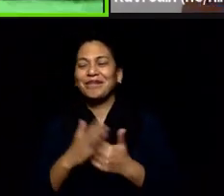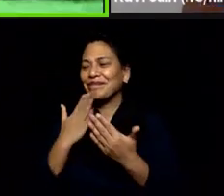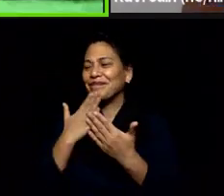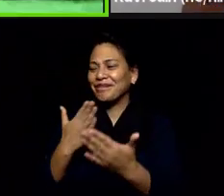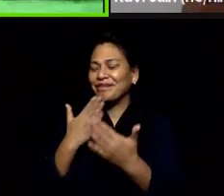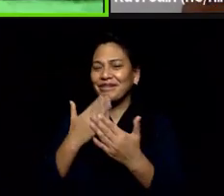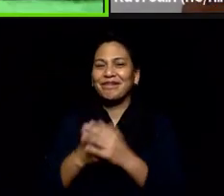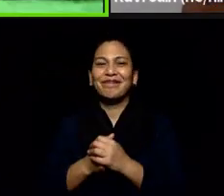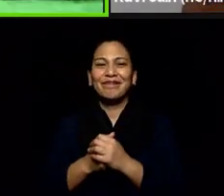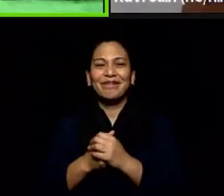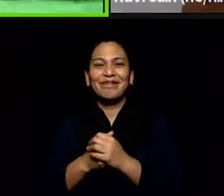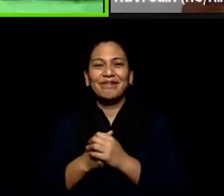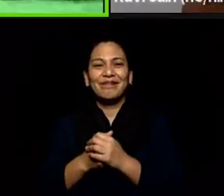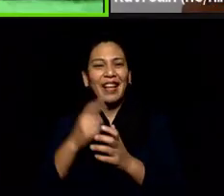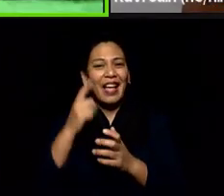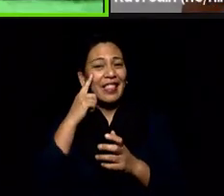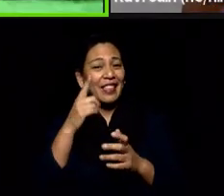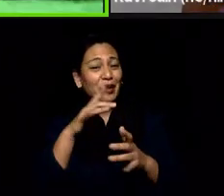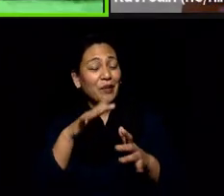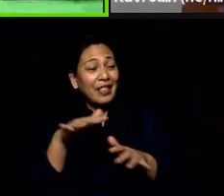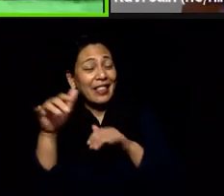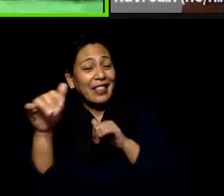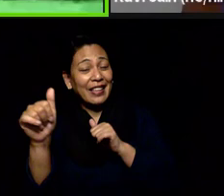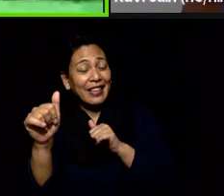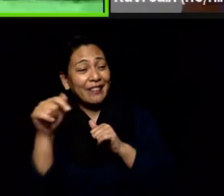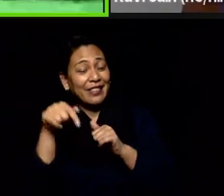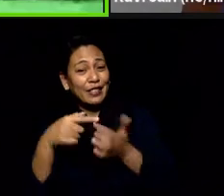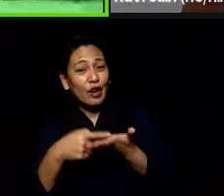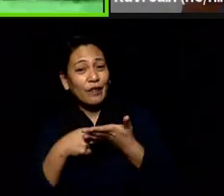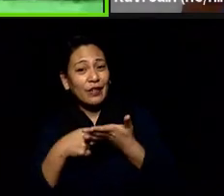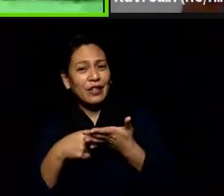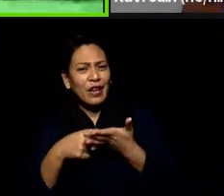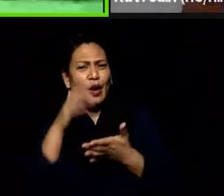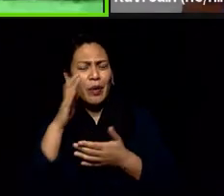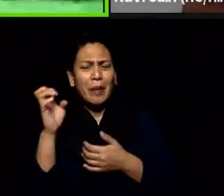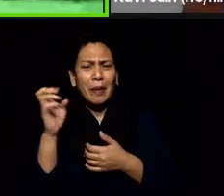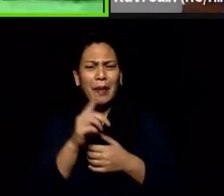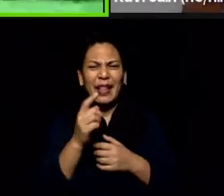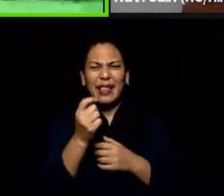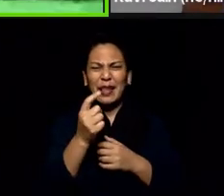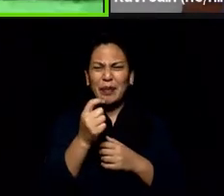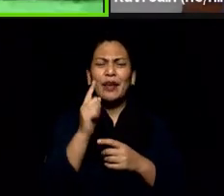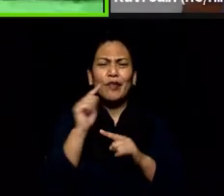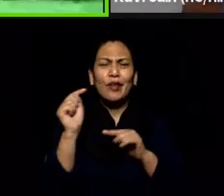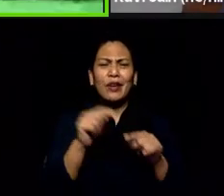Thanks. I think we're going to leave this conversation and we're going to be back in a little bit to talk about how to